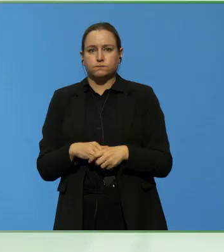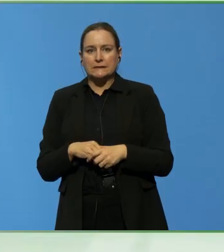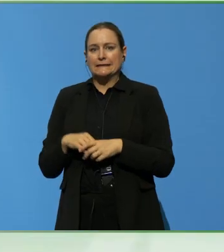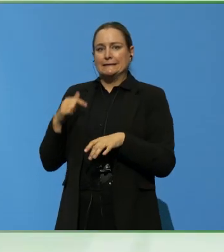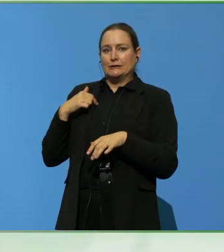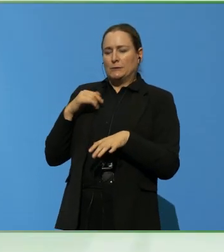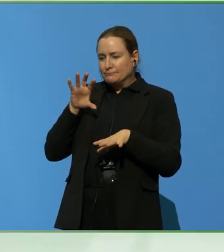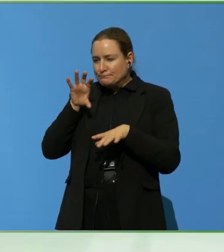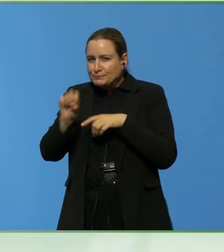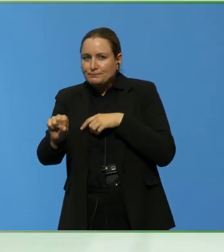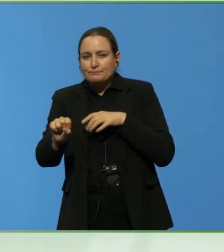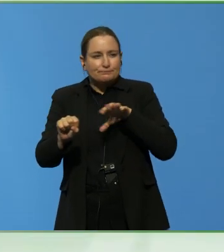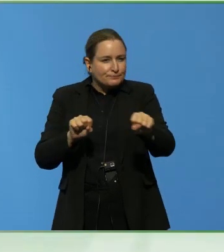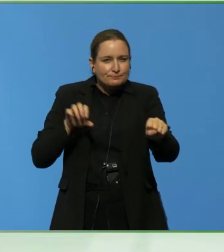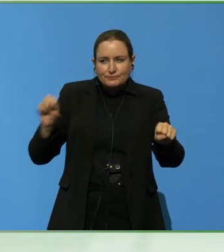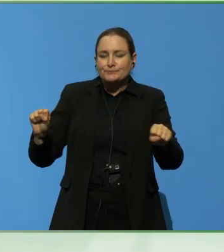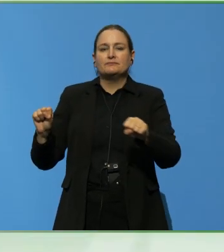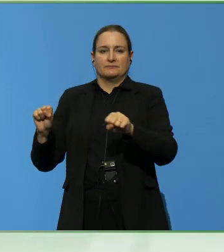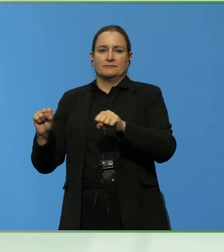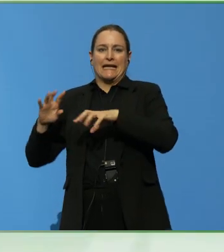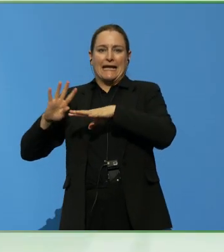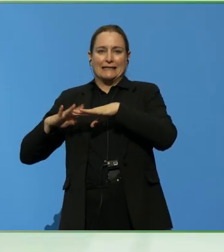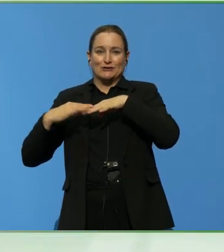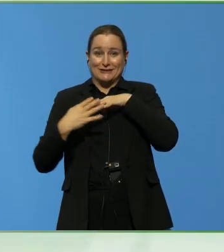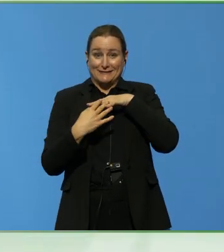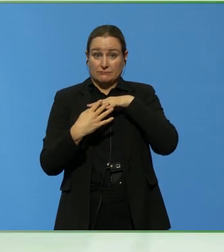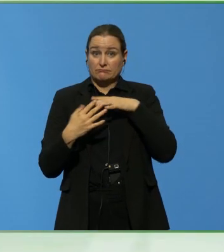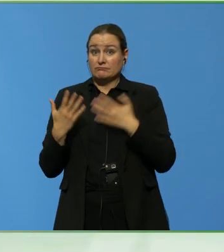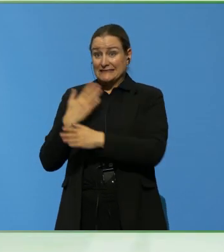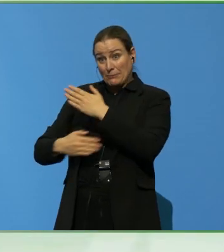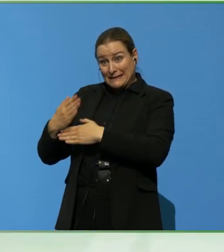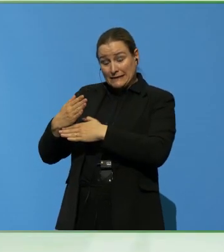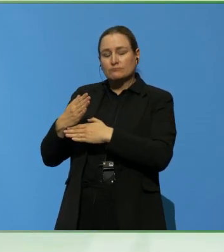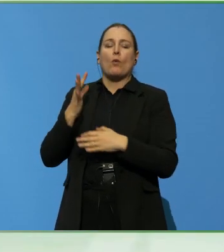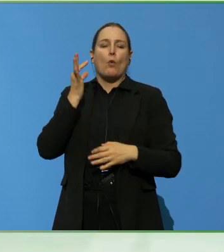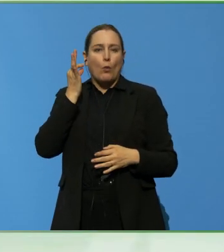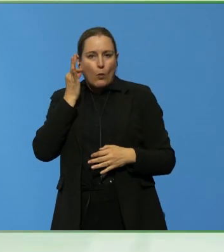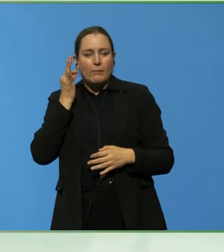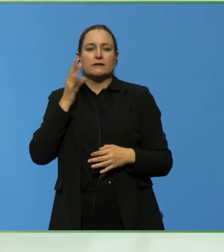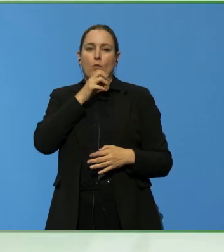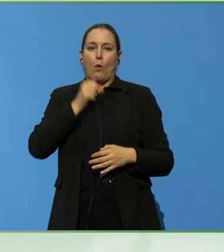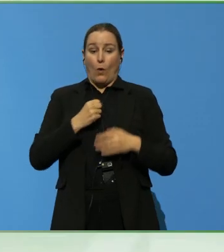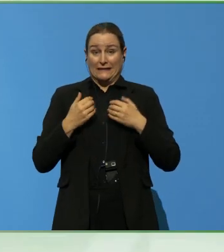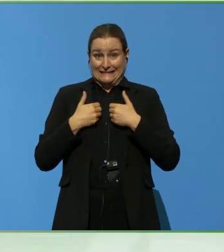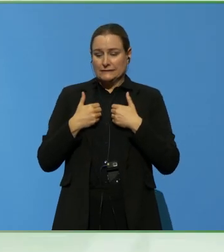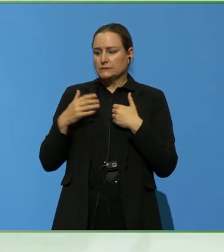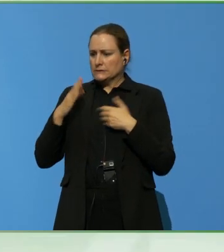of those women and girls with disability. So for example, the older woman with disability, intellectual disabled, and